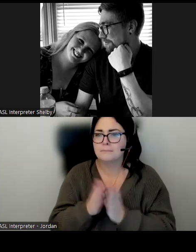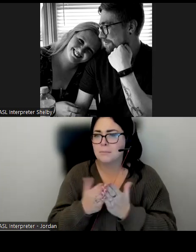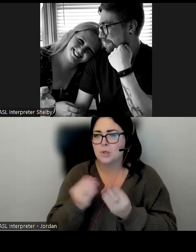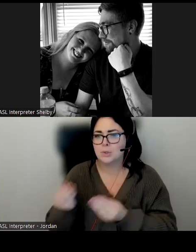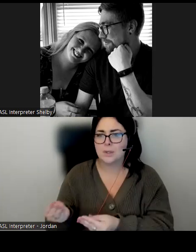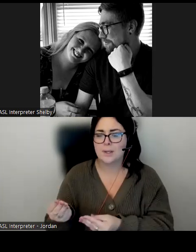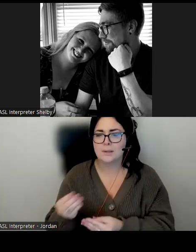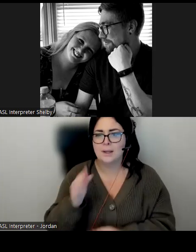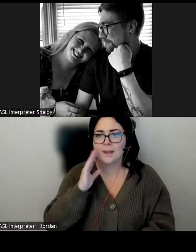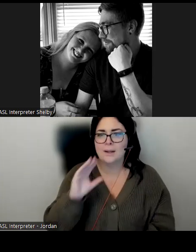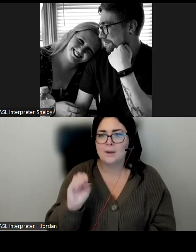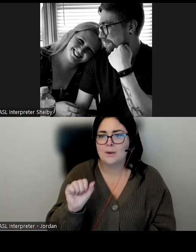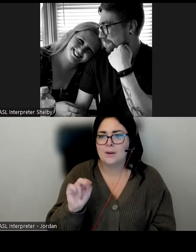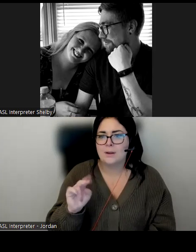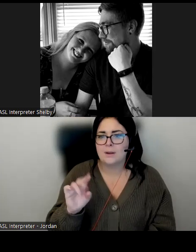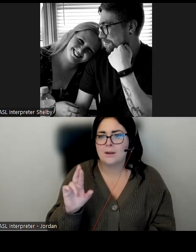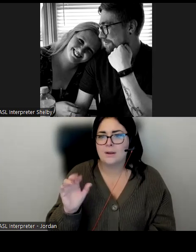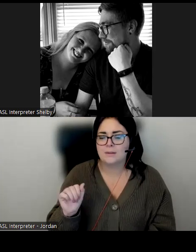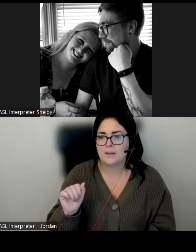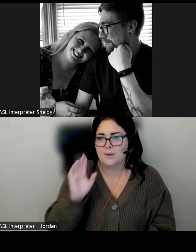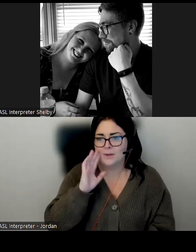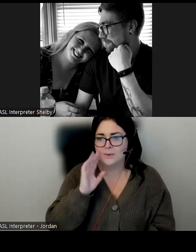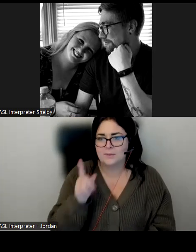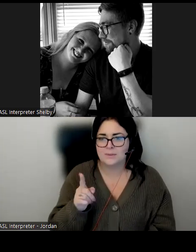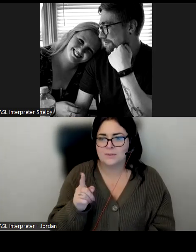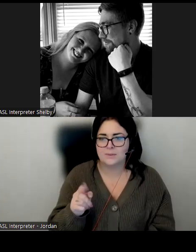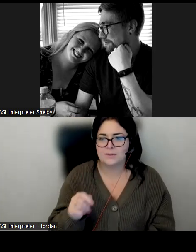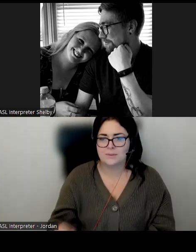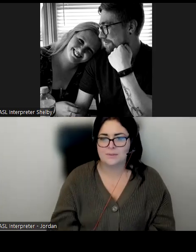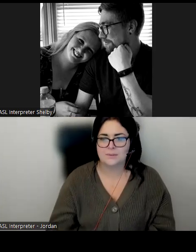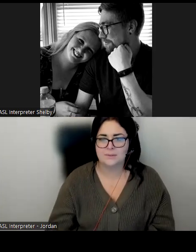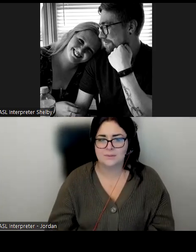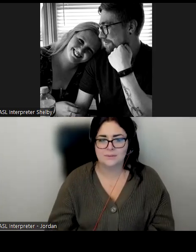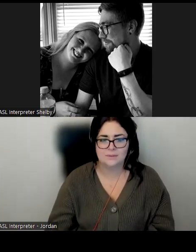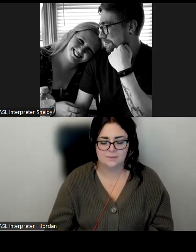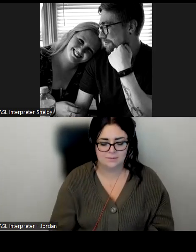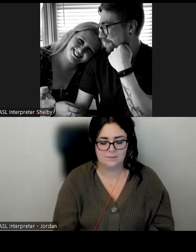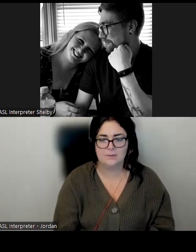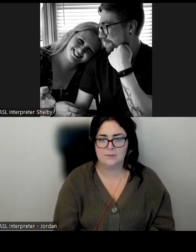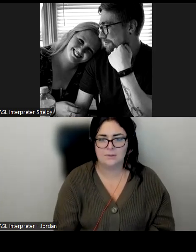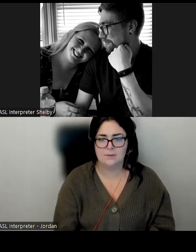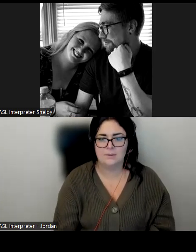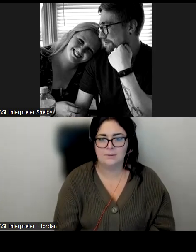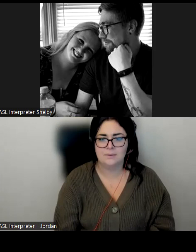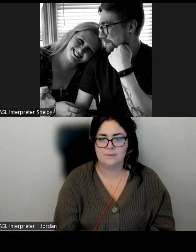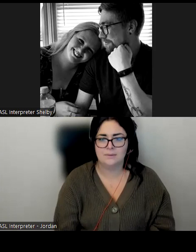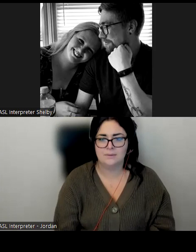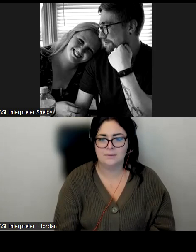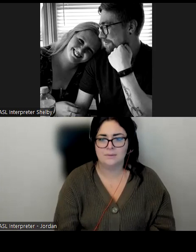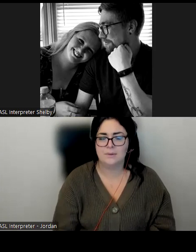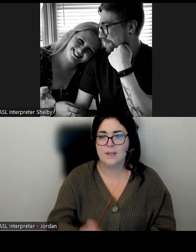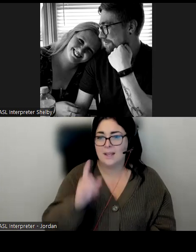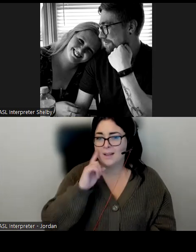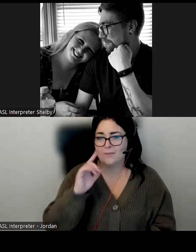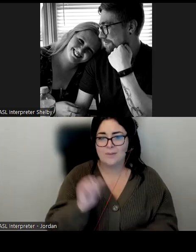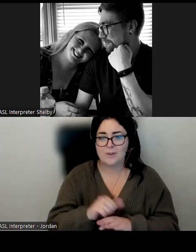this is for that I know it's you, but if there's anything on the go, if you could just send it out to Western Health and